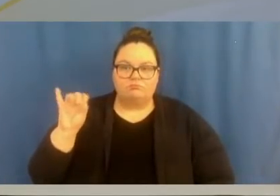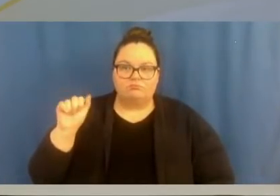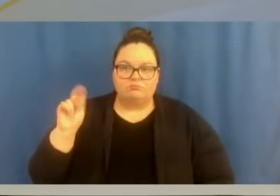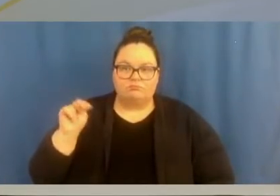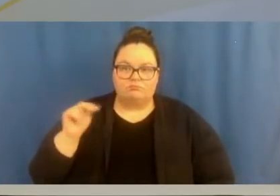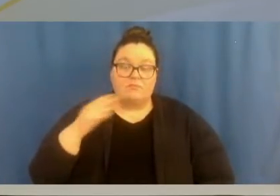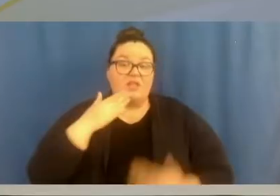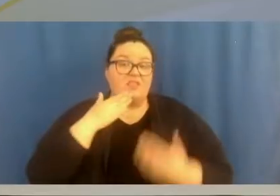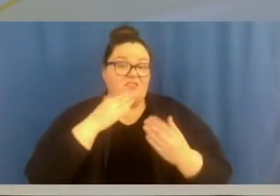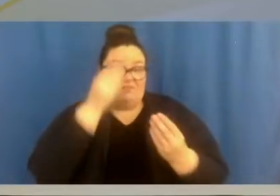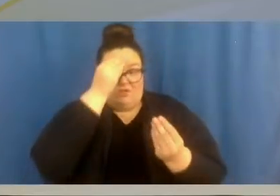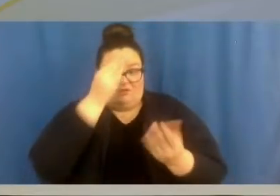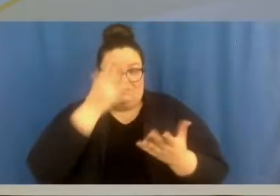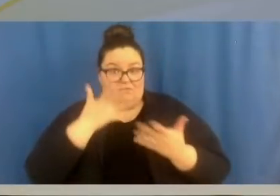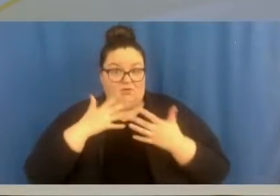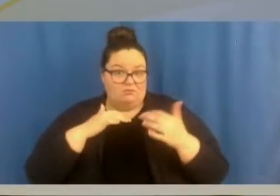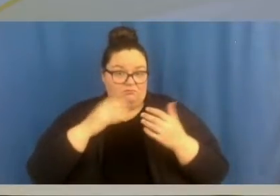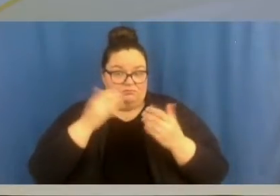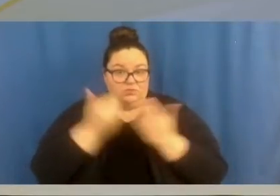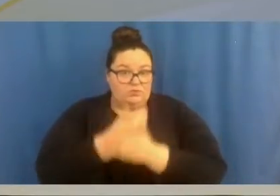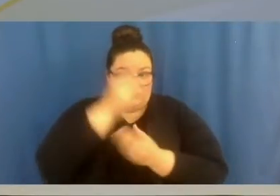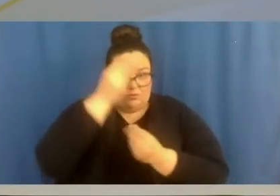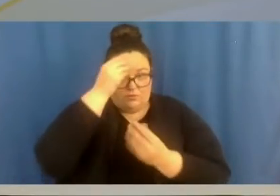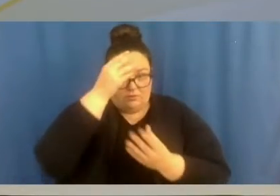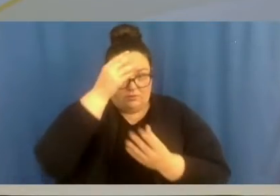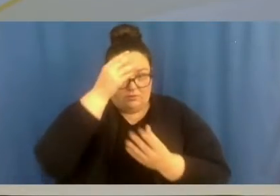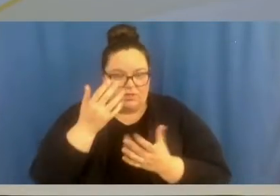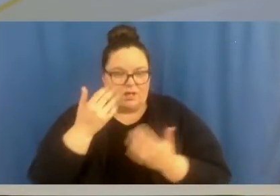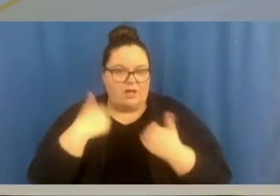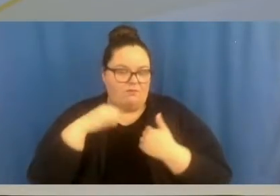this today. I wanted to ask